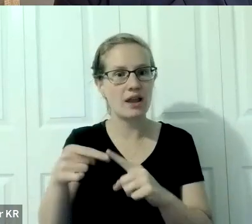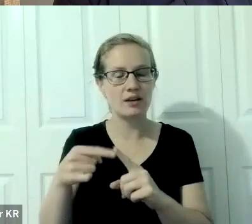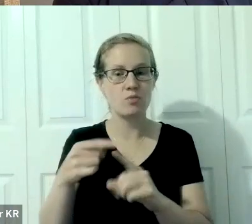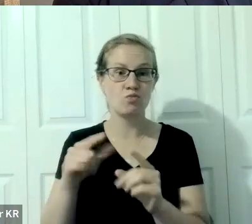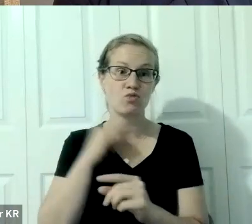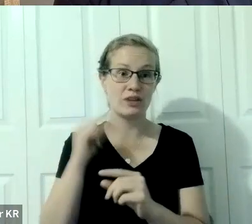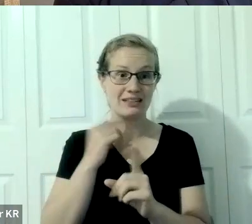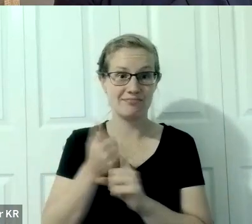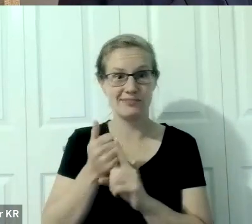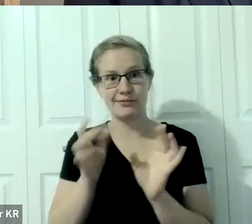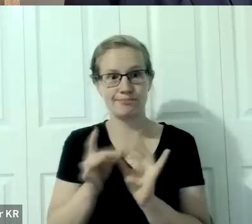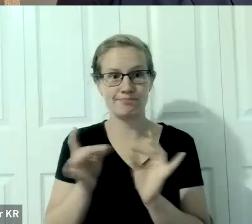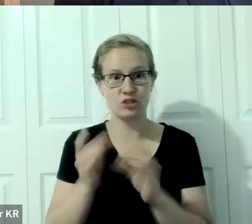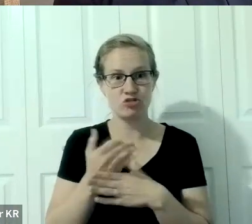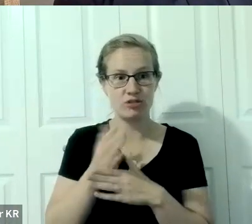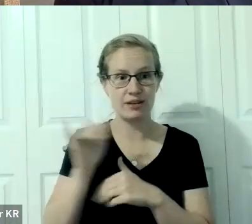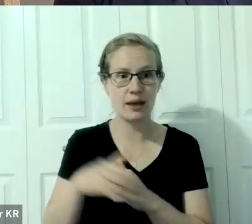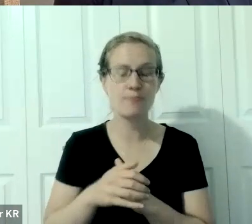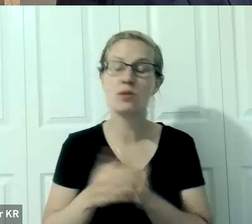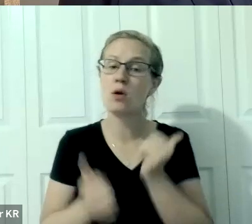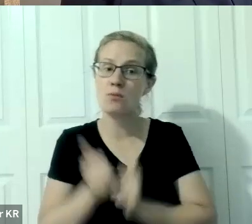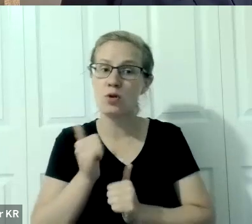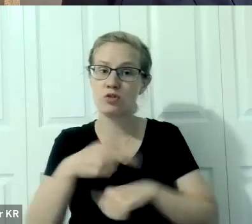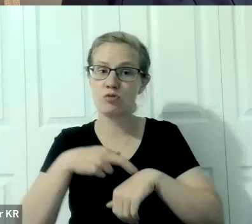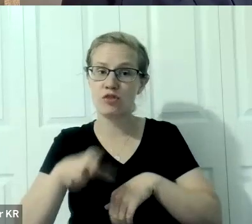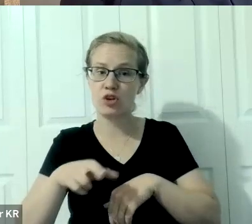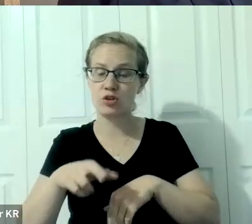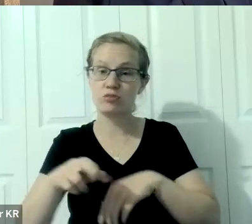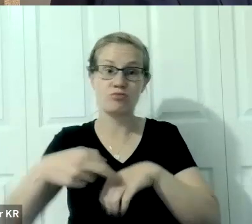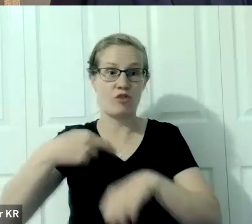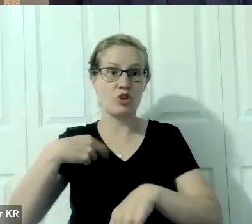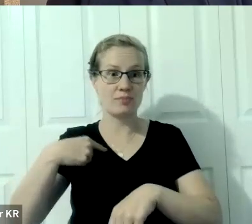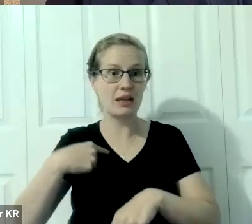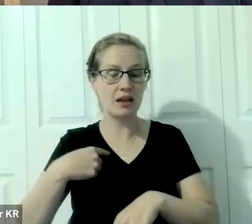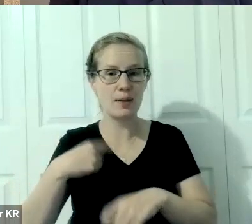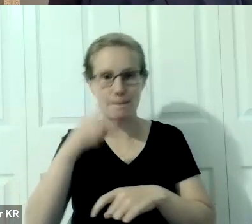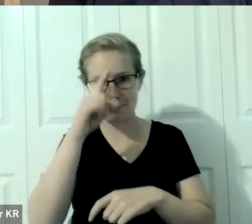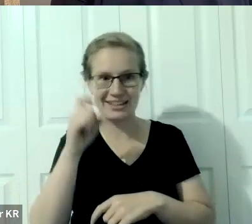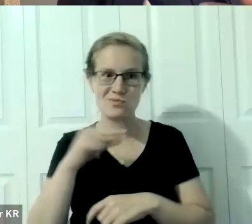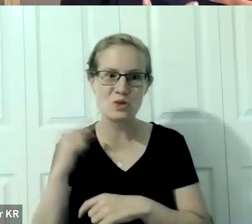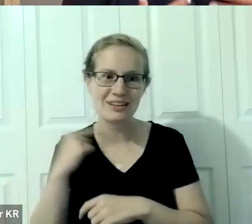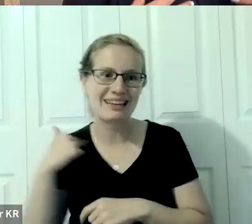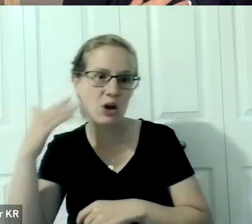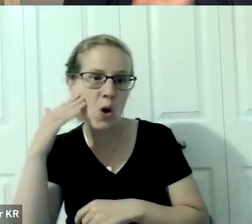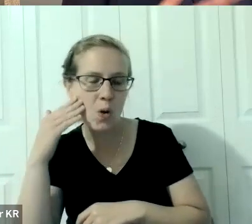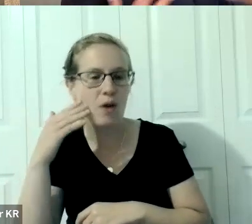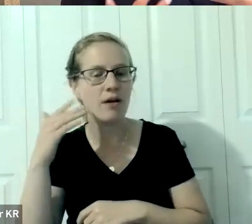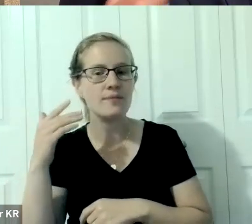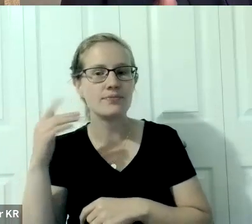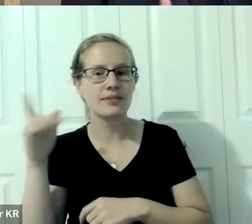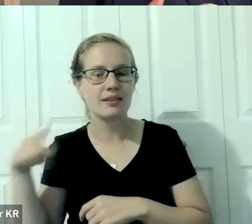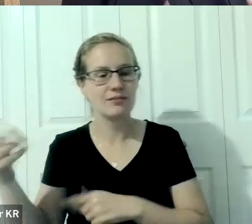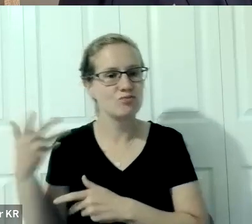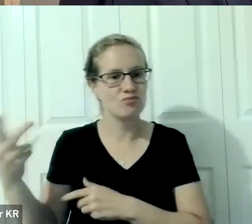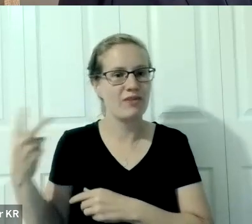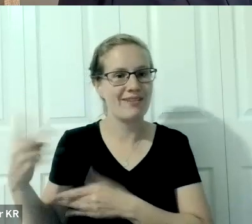priest. Most of the referrals that I get are because of priests who I know and who they and I